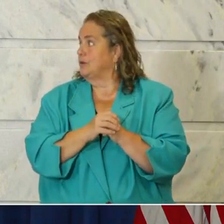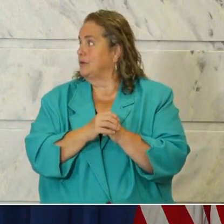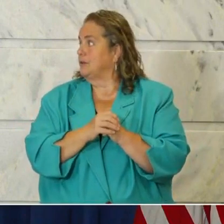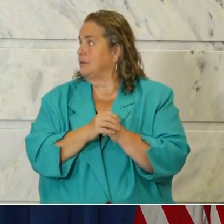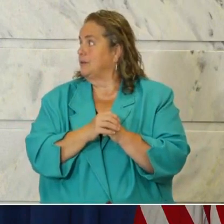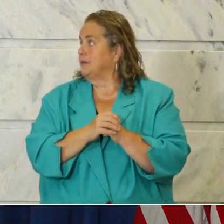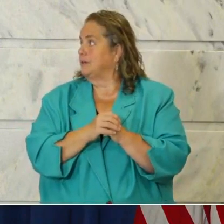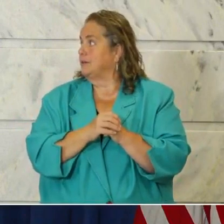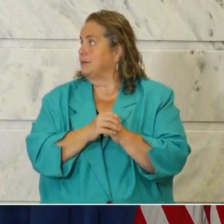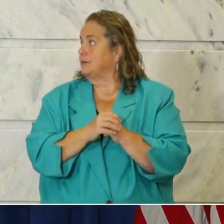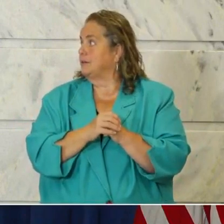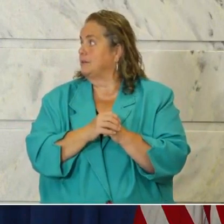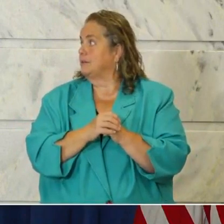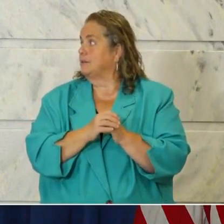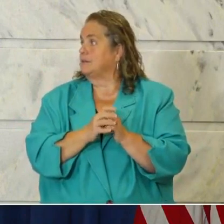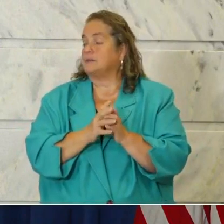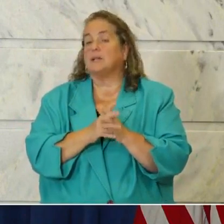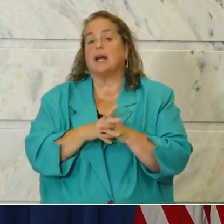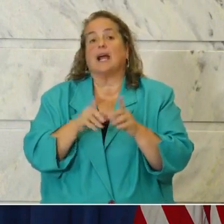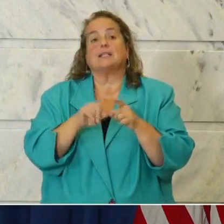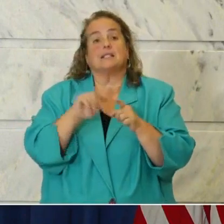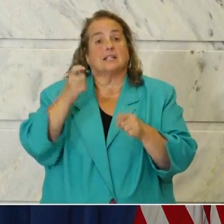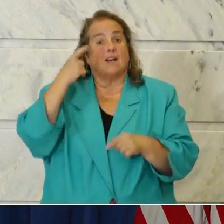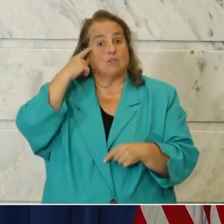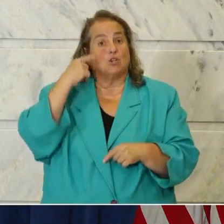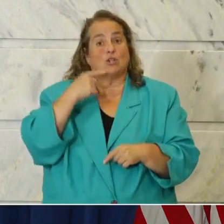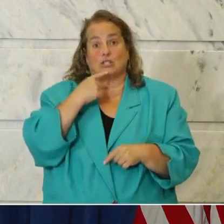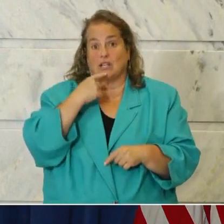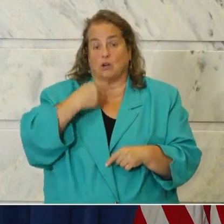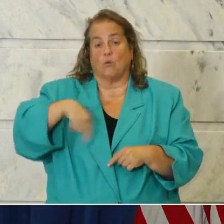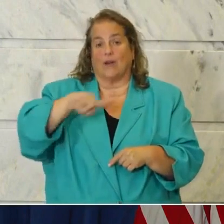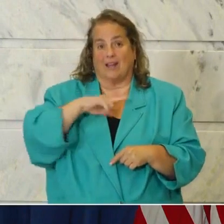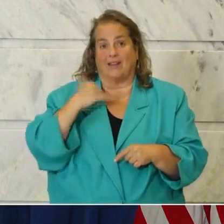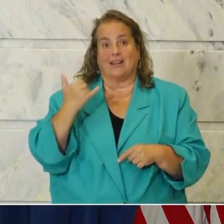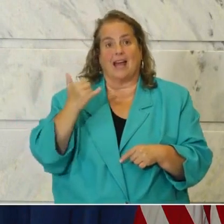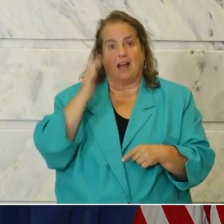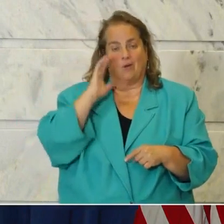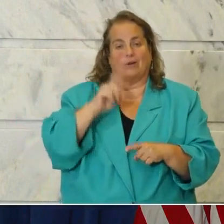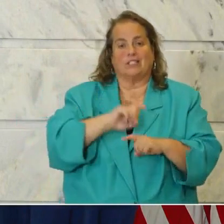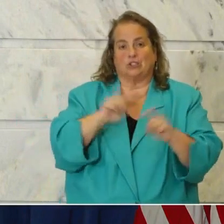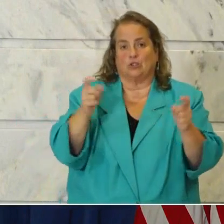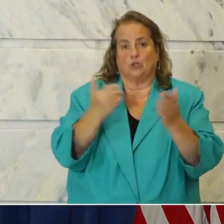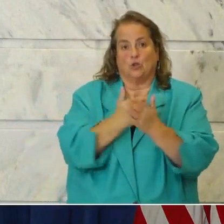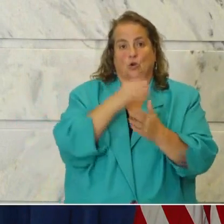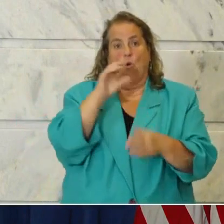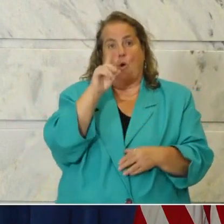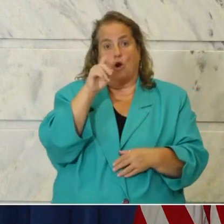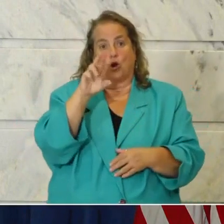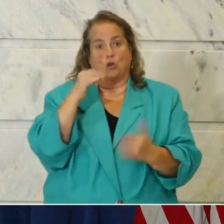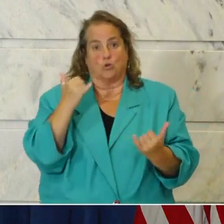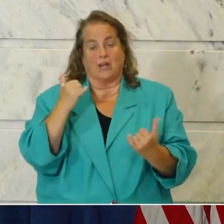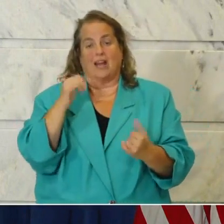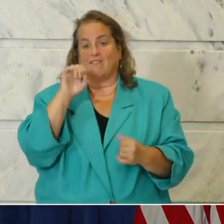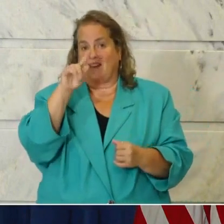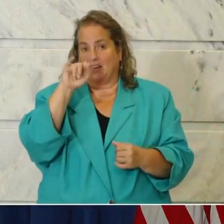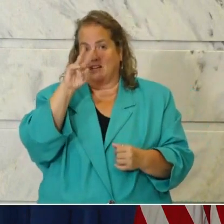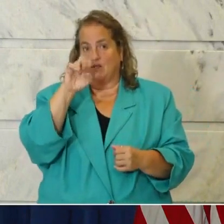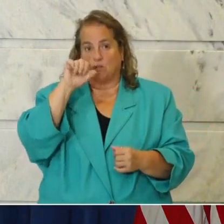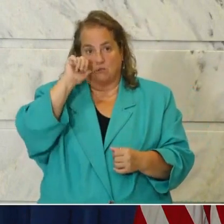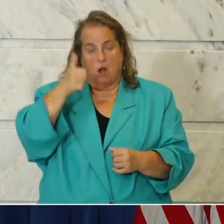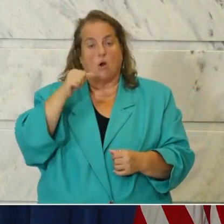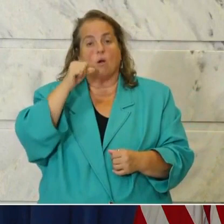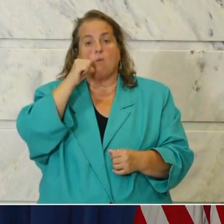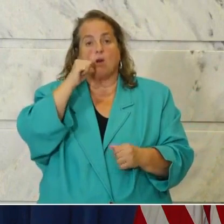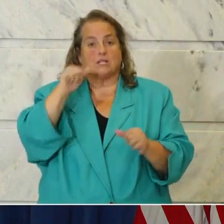There we go. As the governor said, we are issuing a new order today, effective tomorrow, which will allow bars to